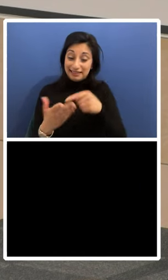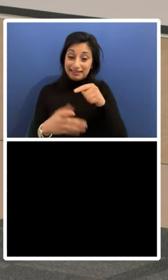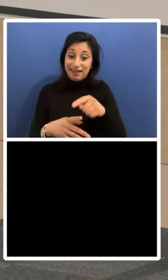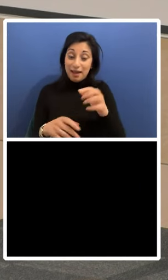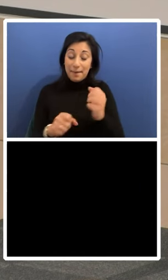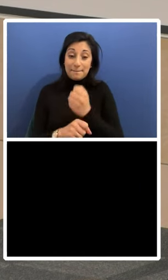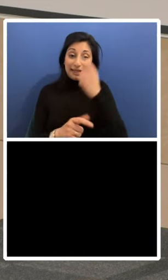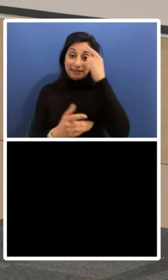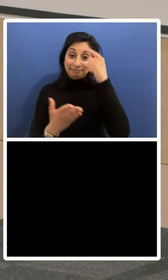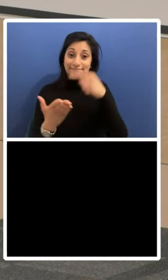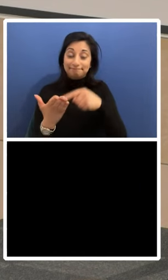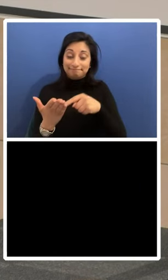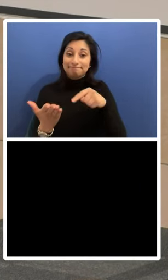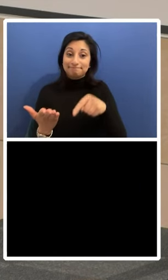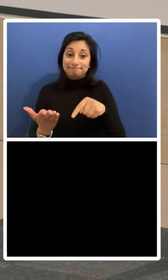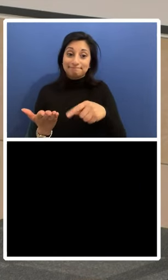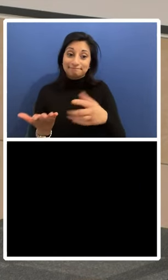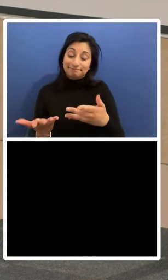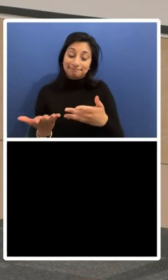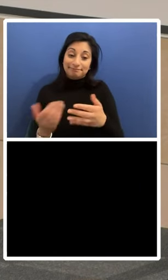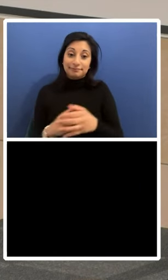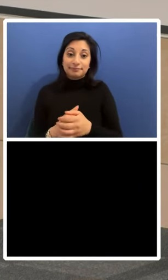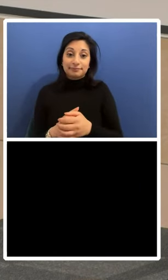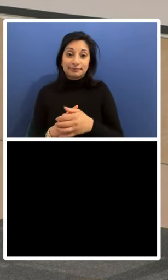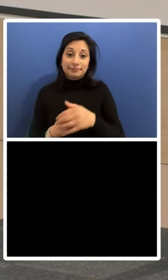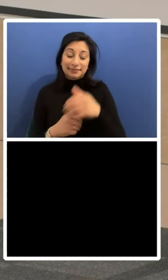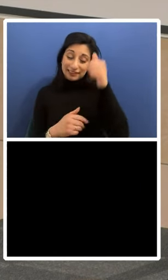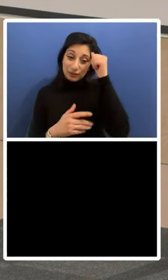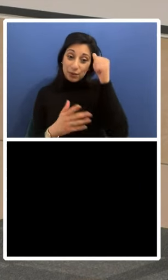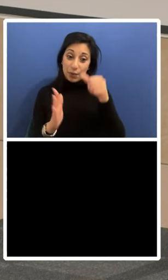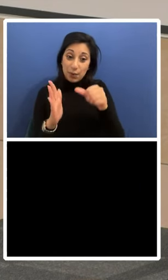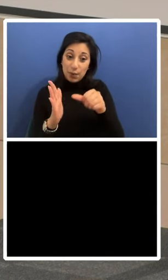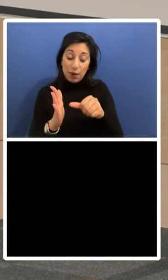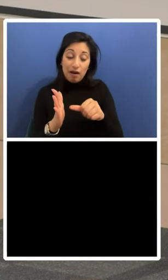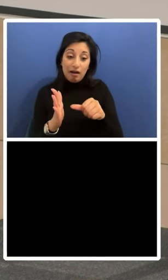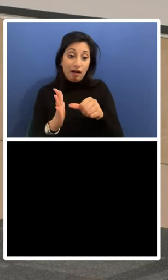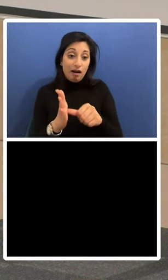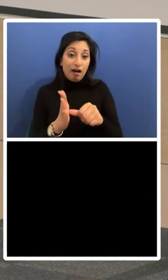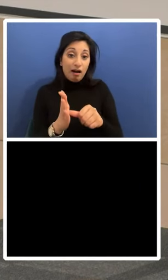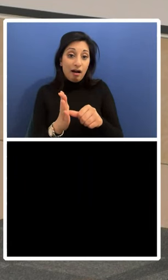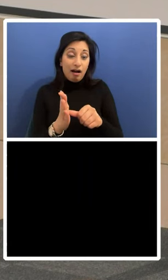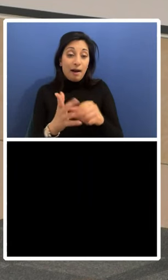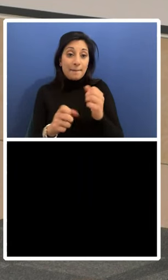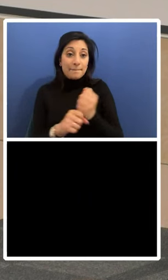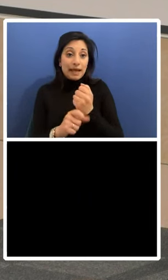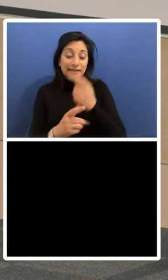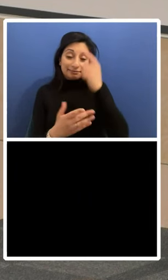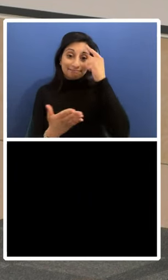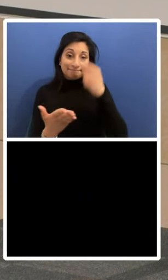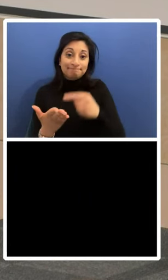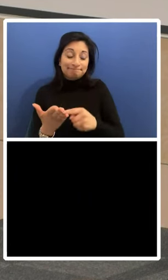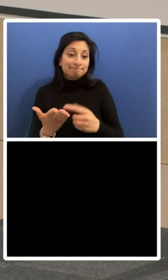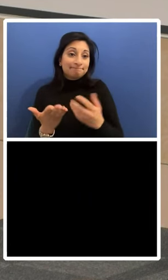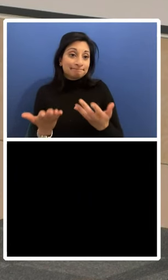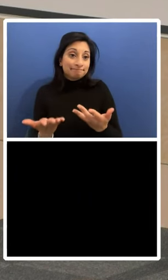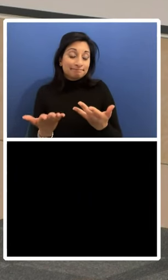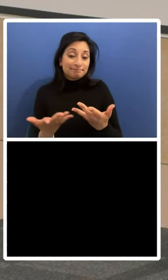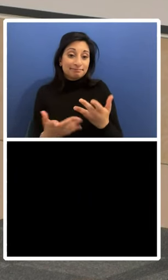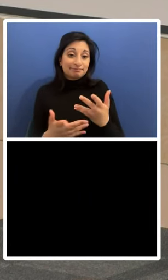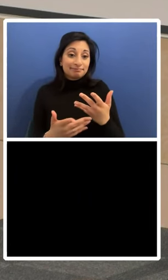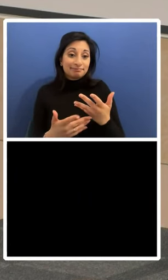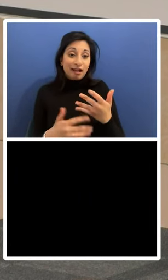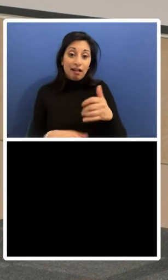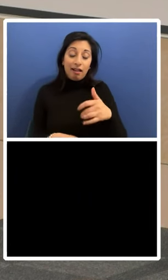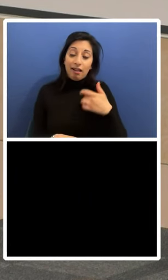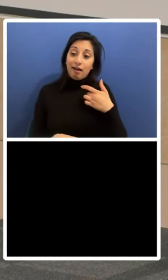made other decisions, and other people don't have the fortunate things that I have. But sometimes in life you've got to be strong, and you know, I think the